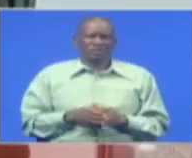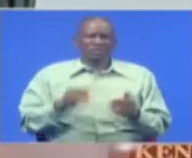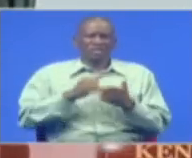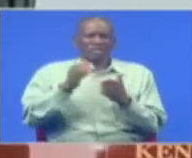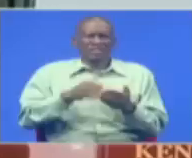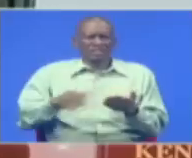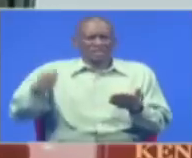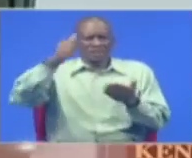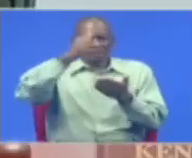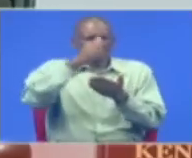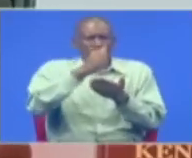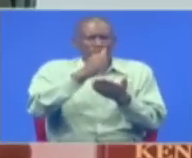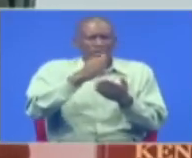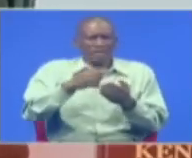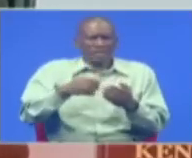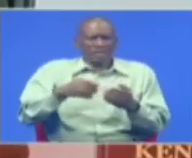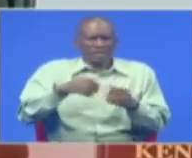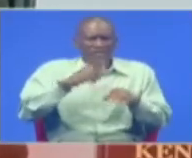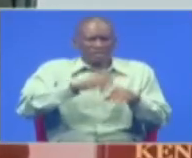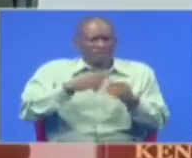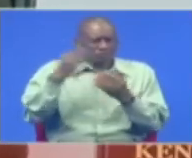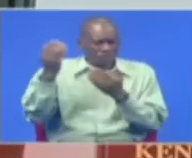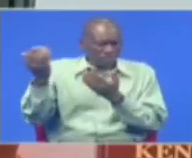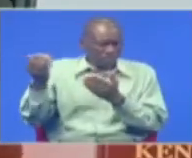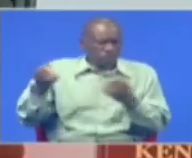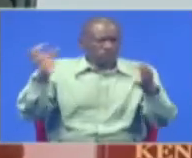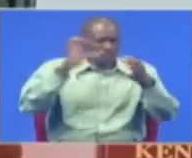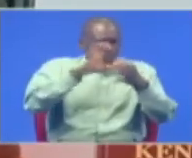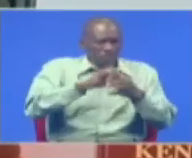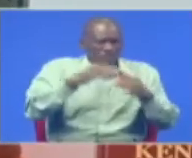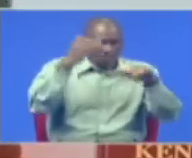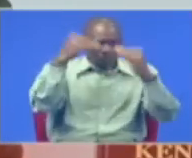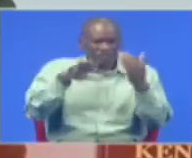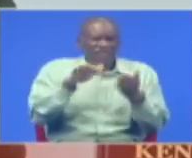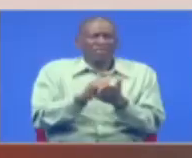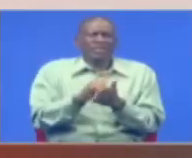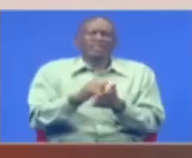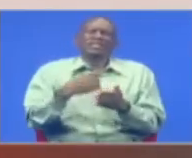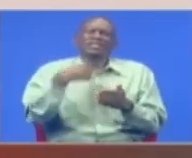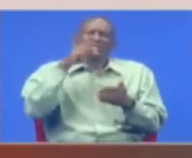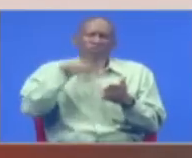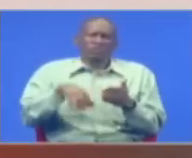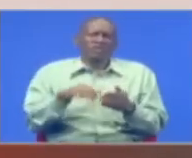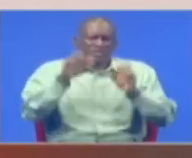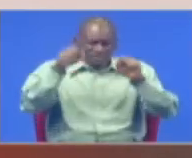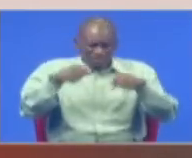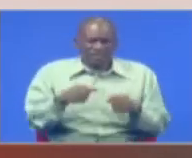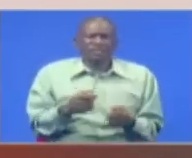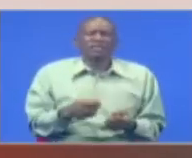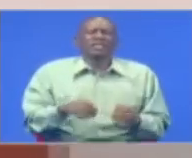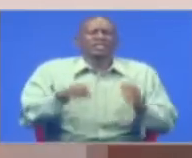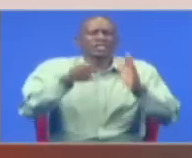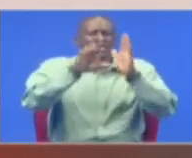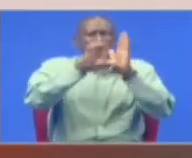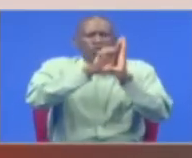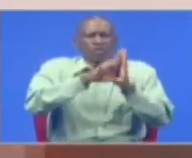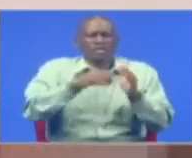admission letter. It's part of the requirements. That you must come with suits? Oh, yes. Suits. Okay.